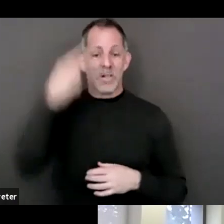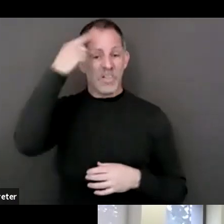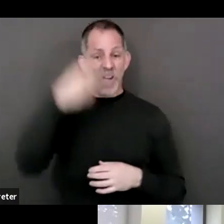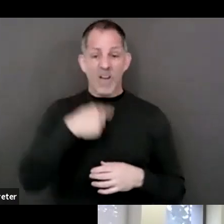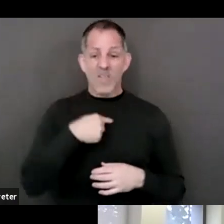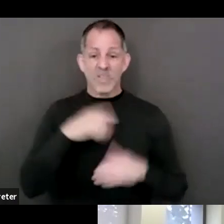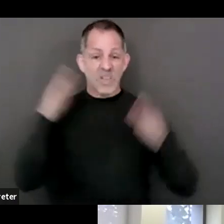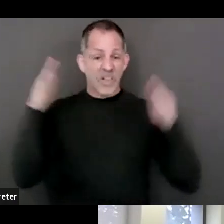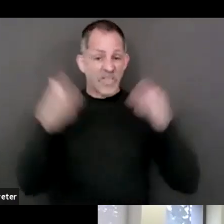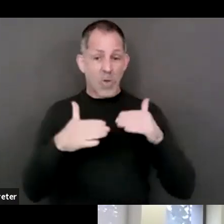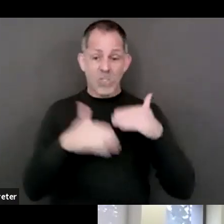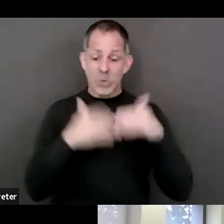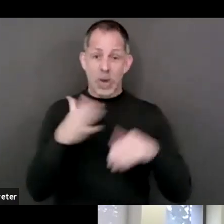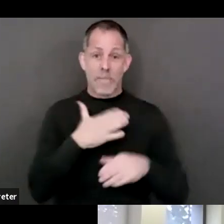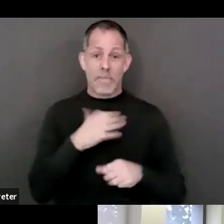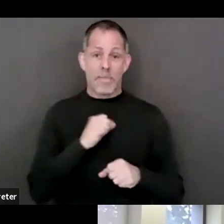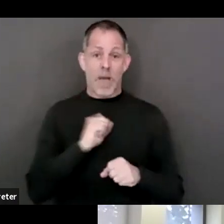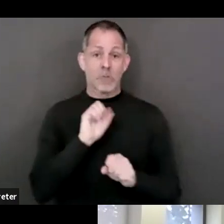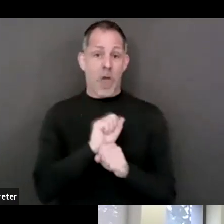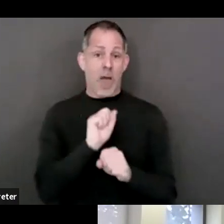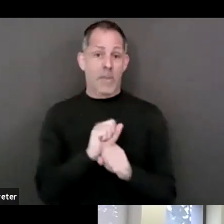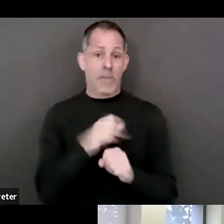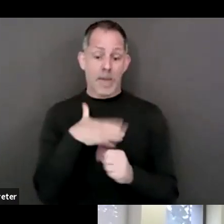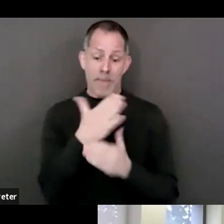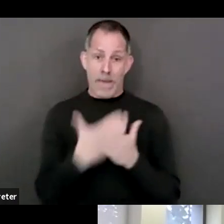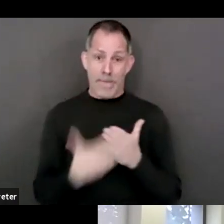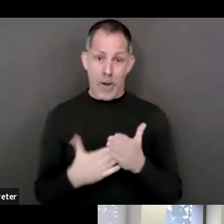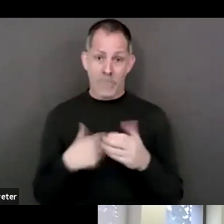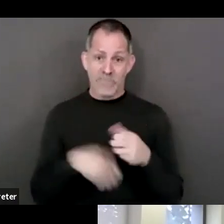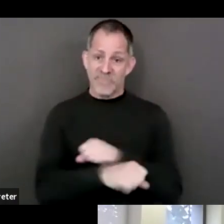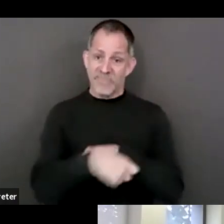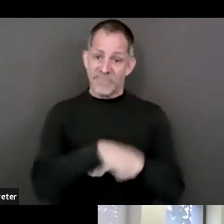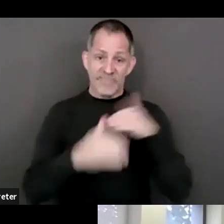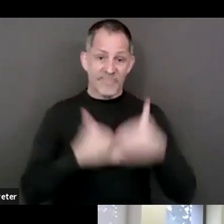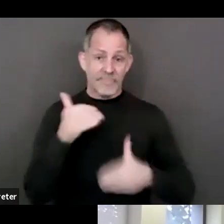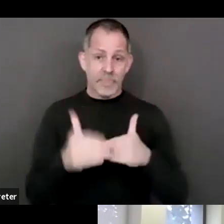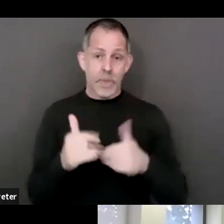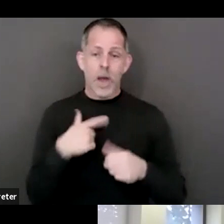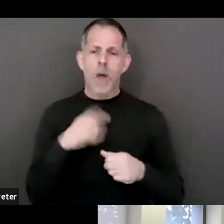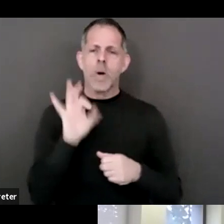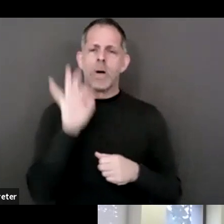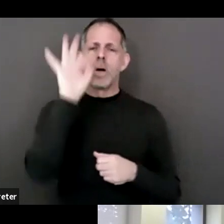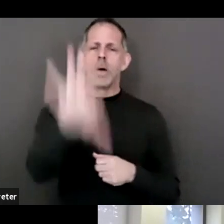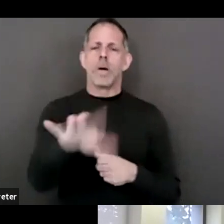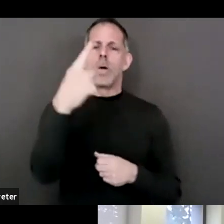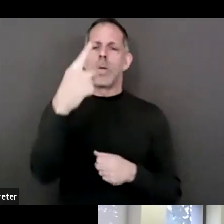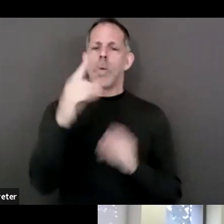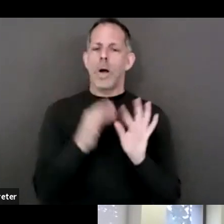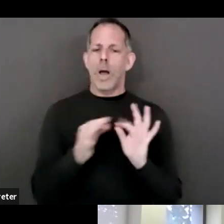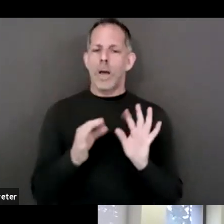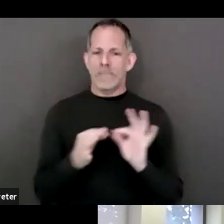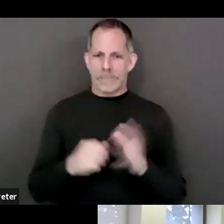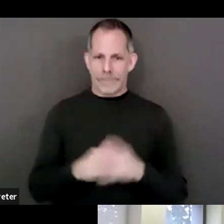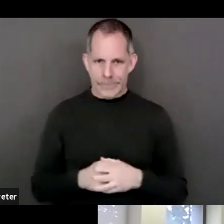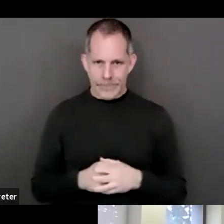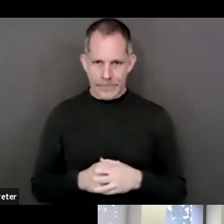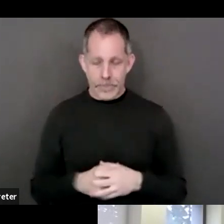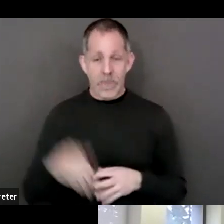do. But what I will say is we hear almost on a daily basis from individuals,